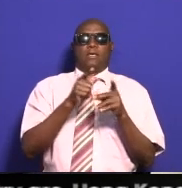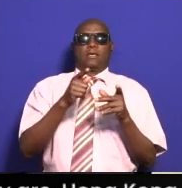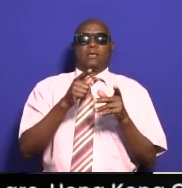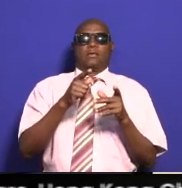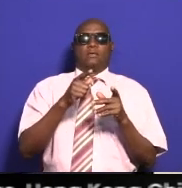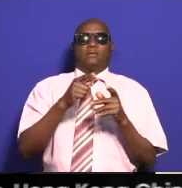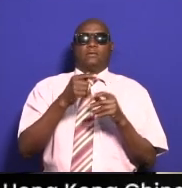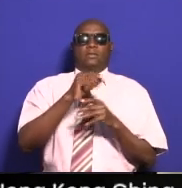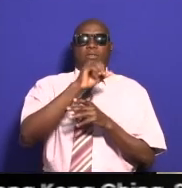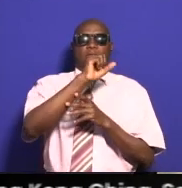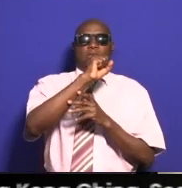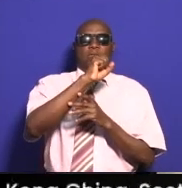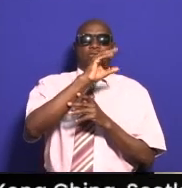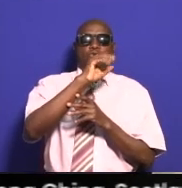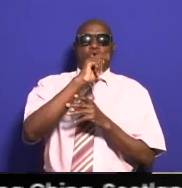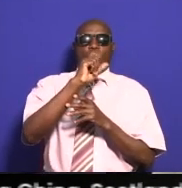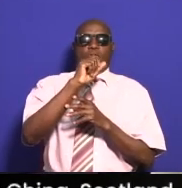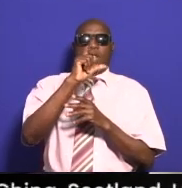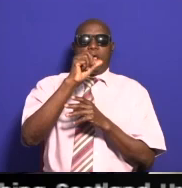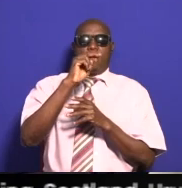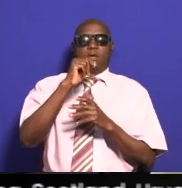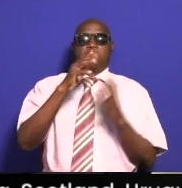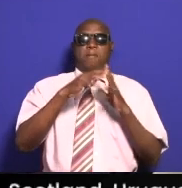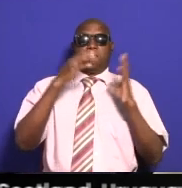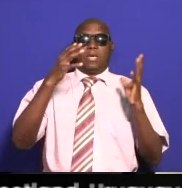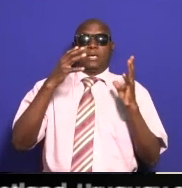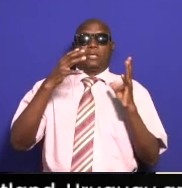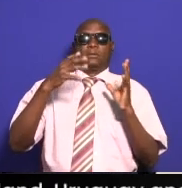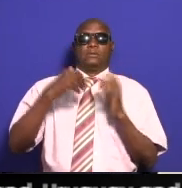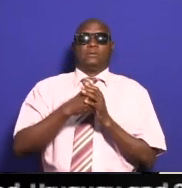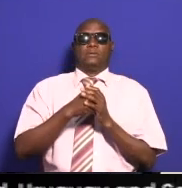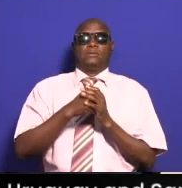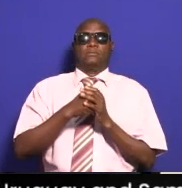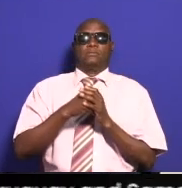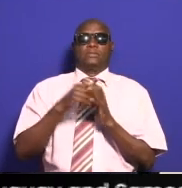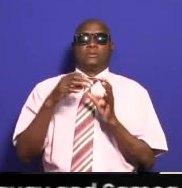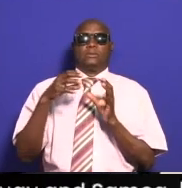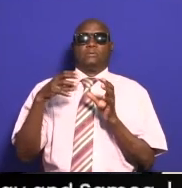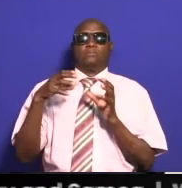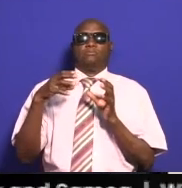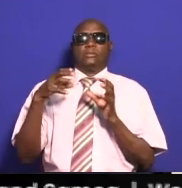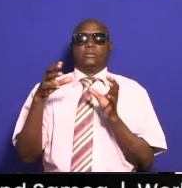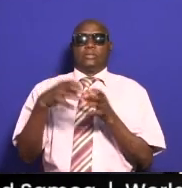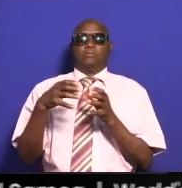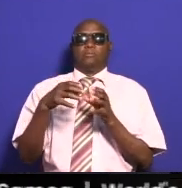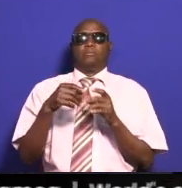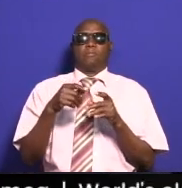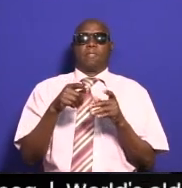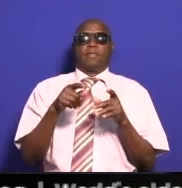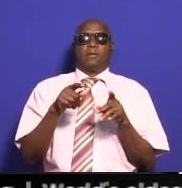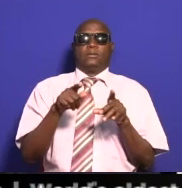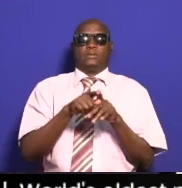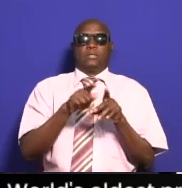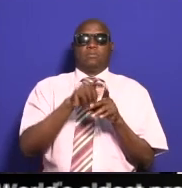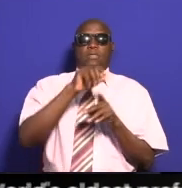are big teams, or so they might be the big rivals. Also Samoa and other teams, but